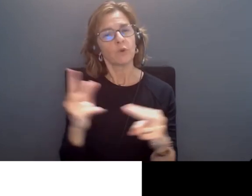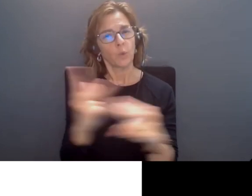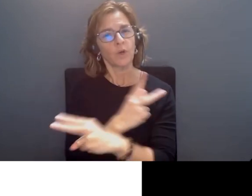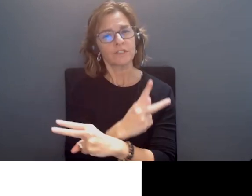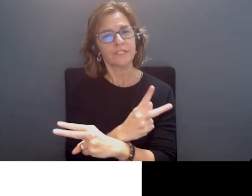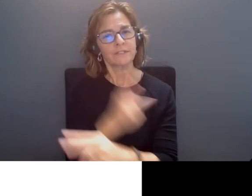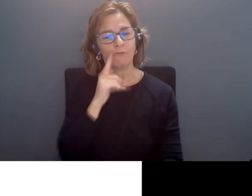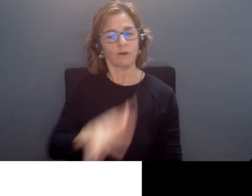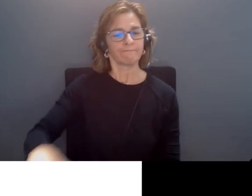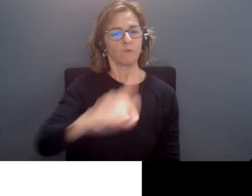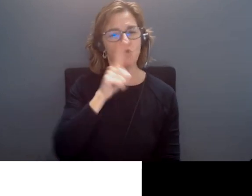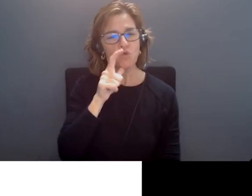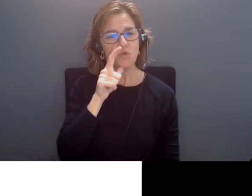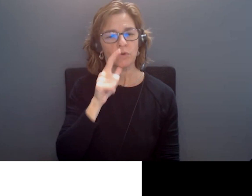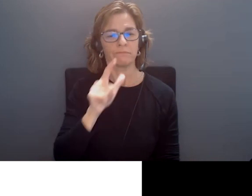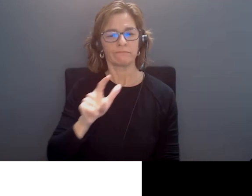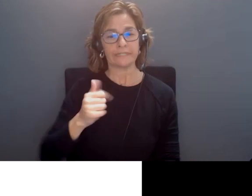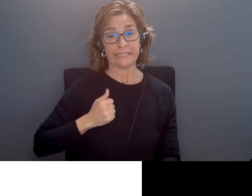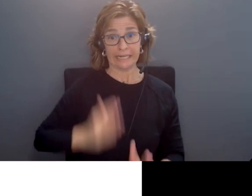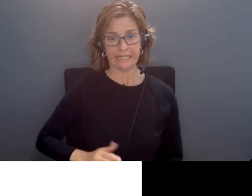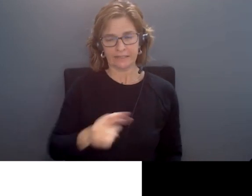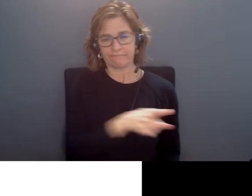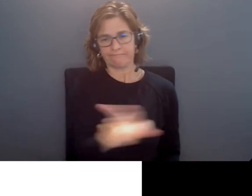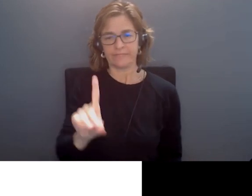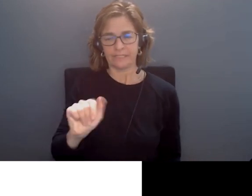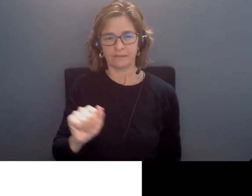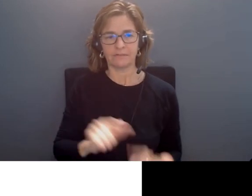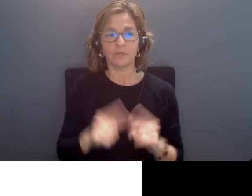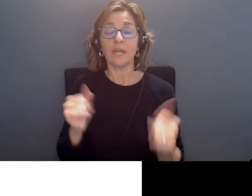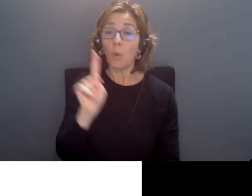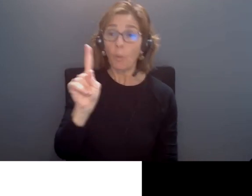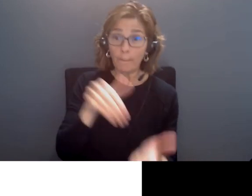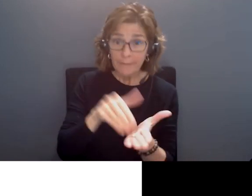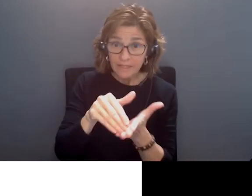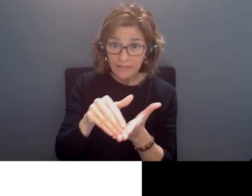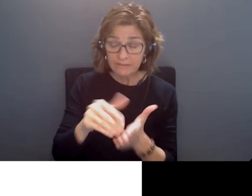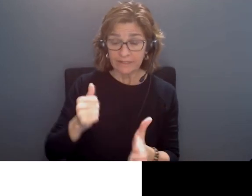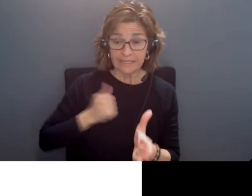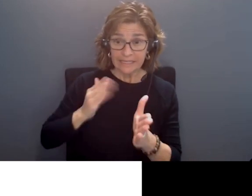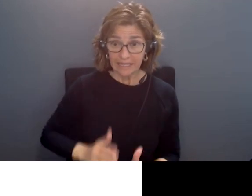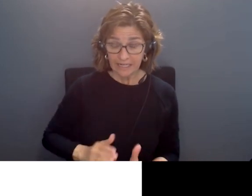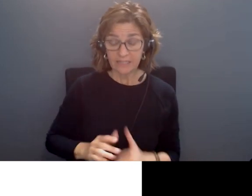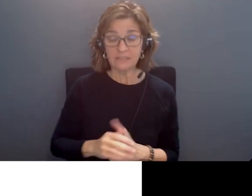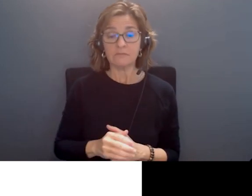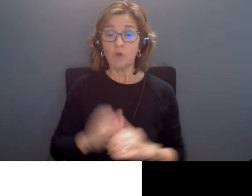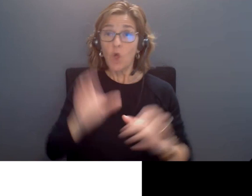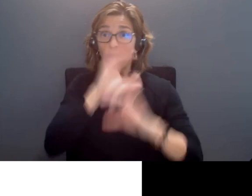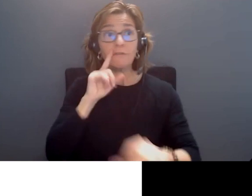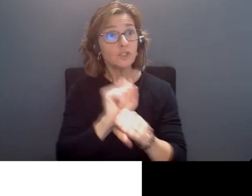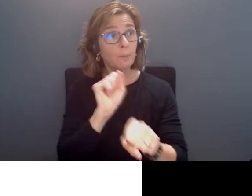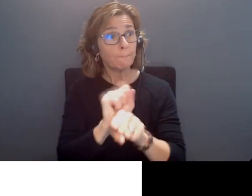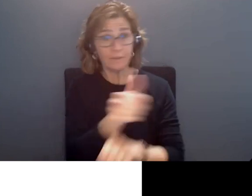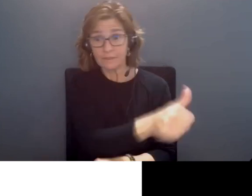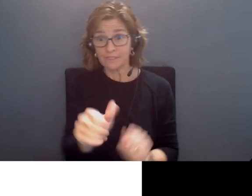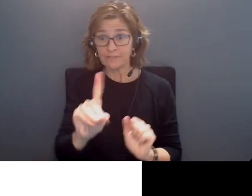In fact, approximately 1 million Canadian job seekers experiencing disabilities are unemployed or